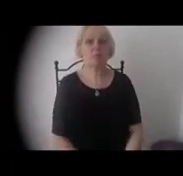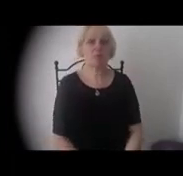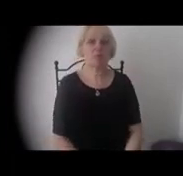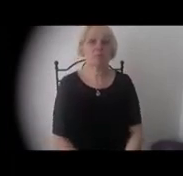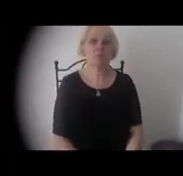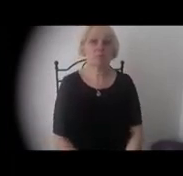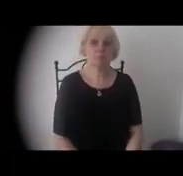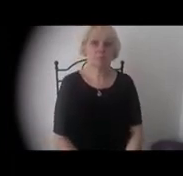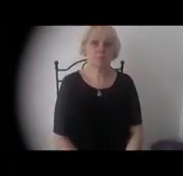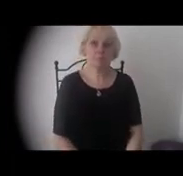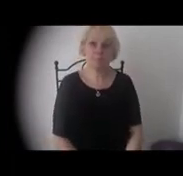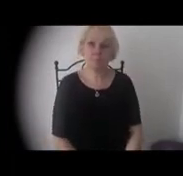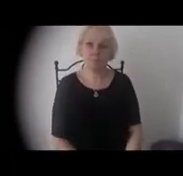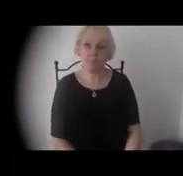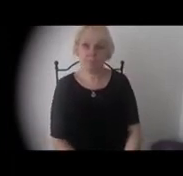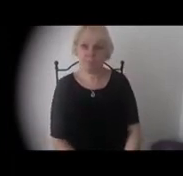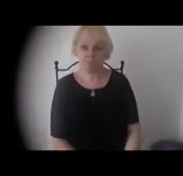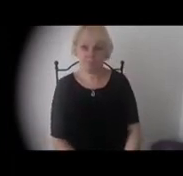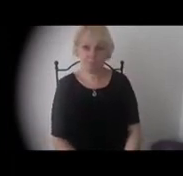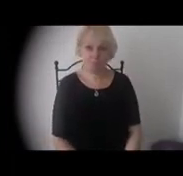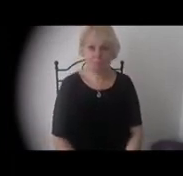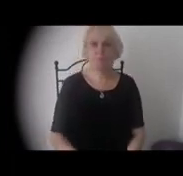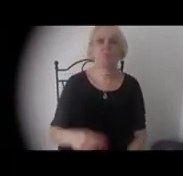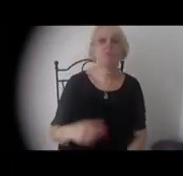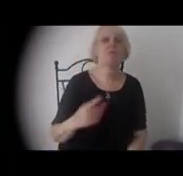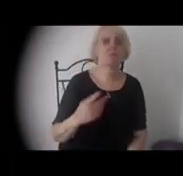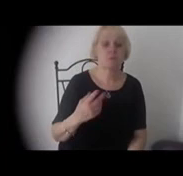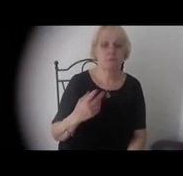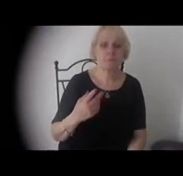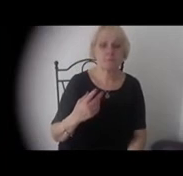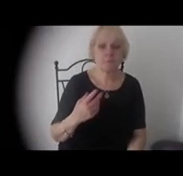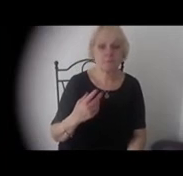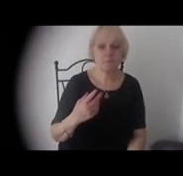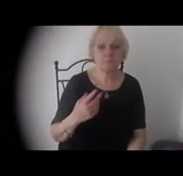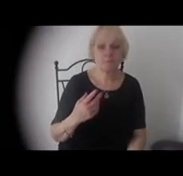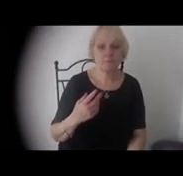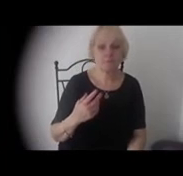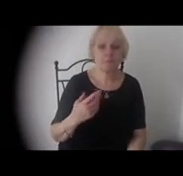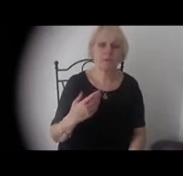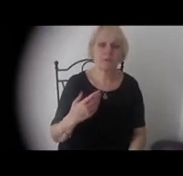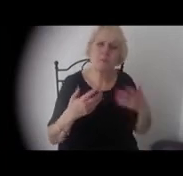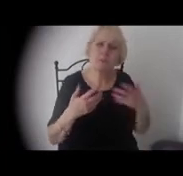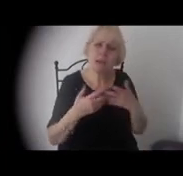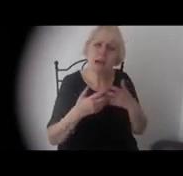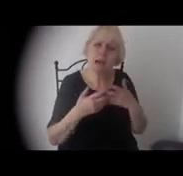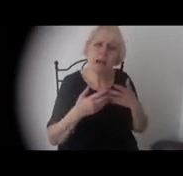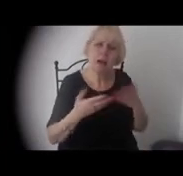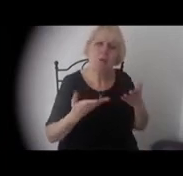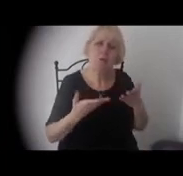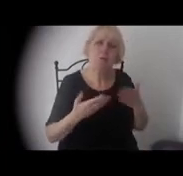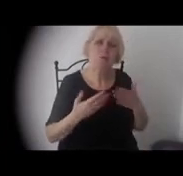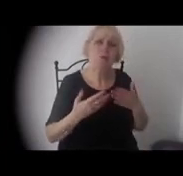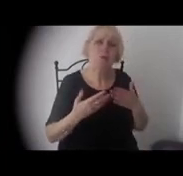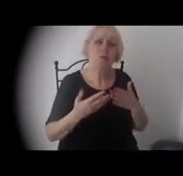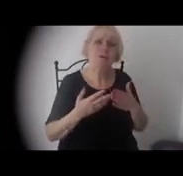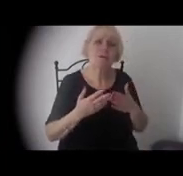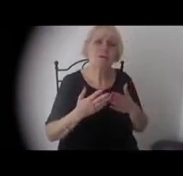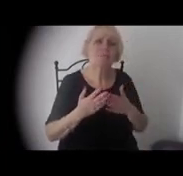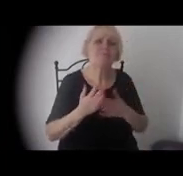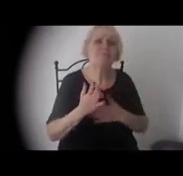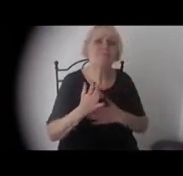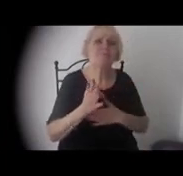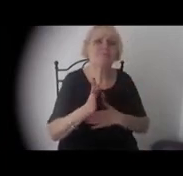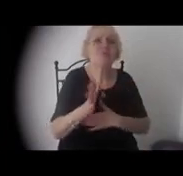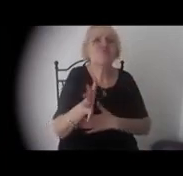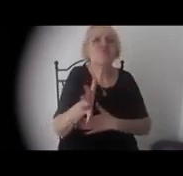And there is just one other point. There is an element around how we continue to reach out. So in effect, if schools are